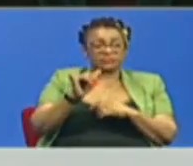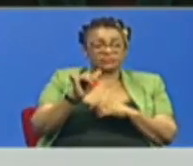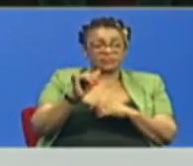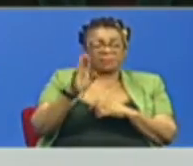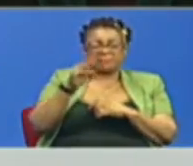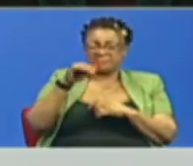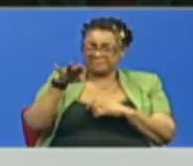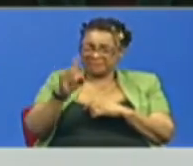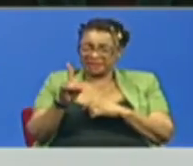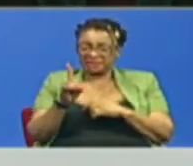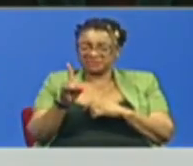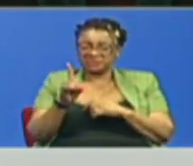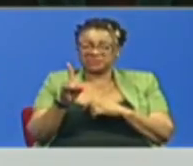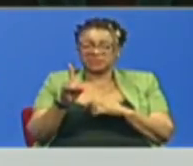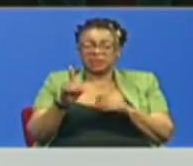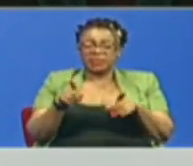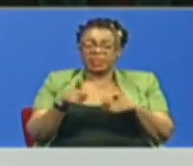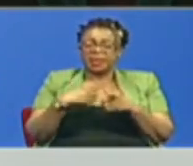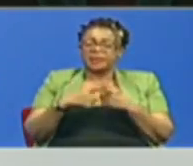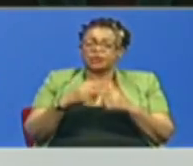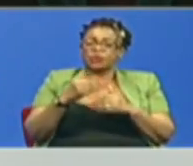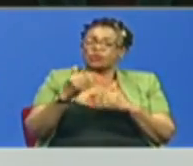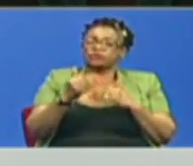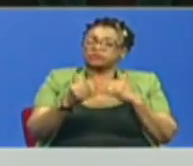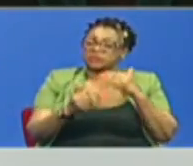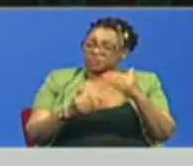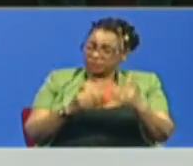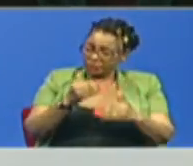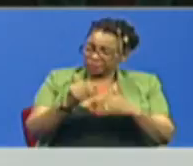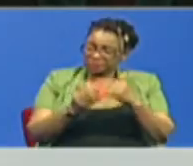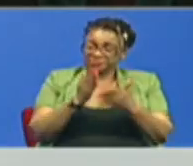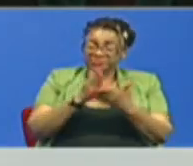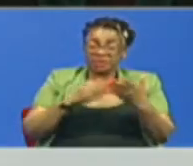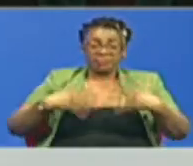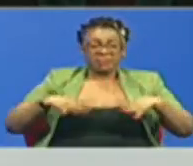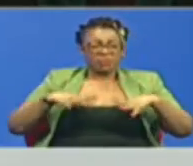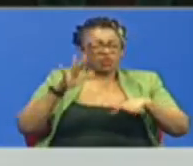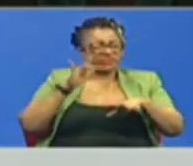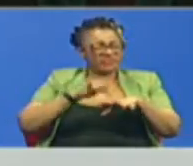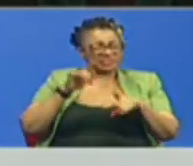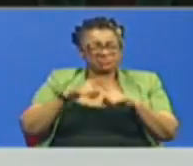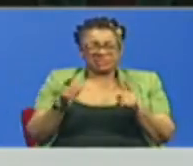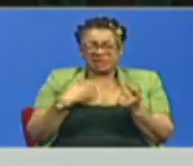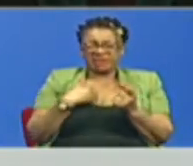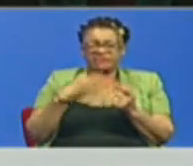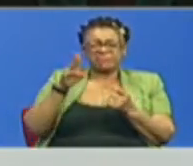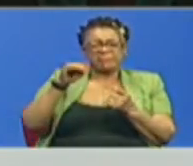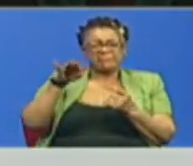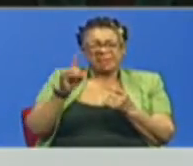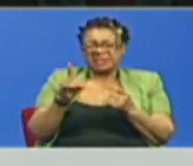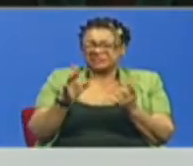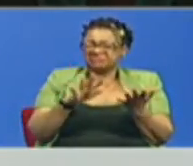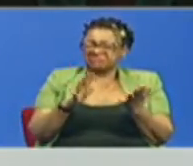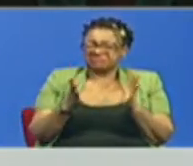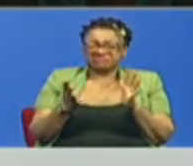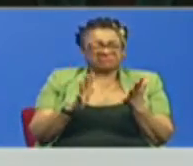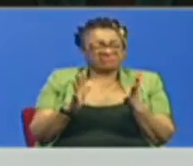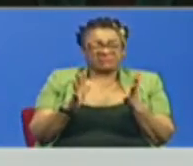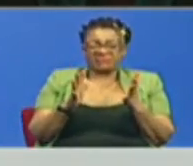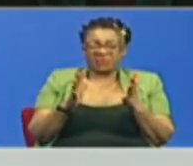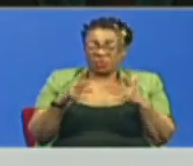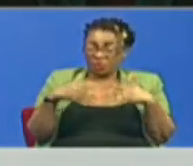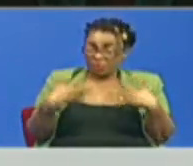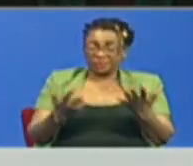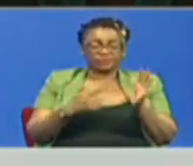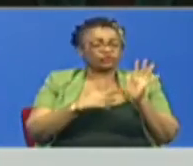and begin gradually. Some people become infected but only have very mild symptoms or are asymptomatic,